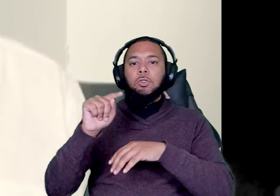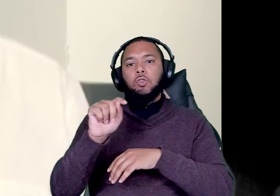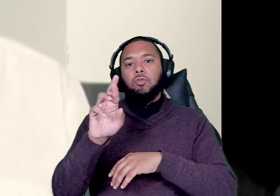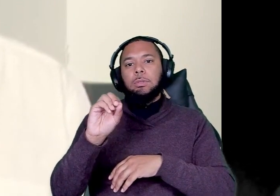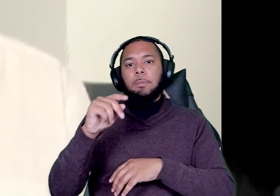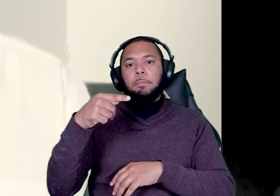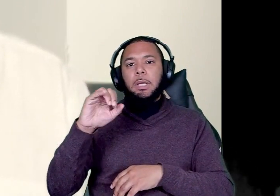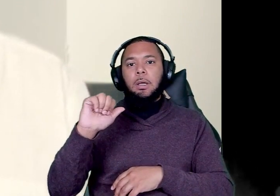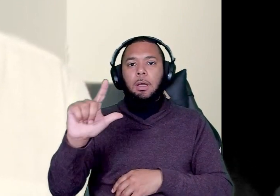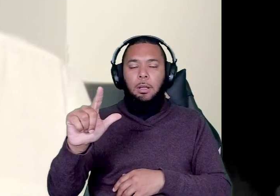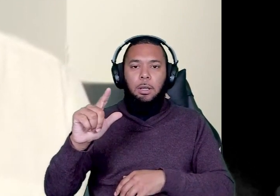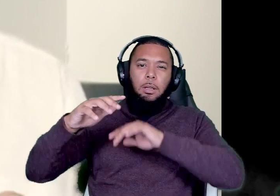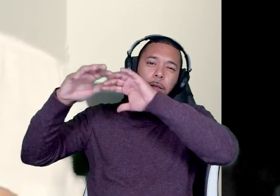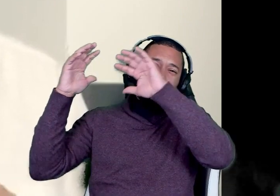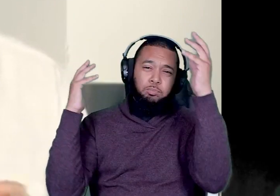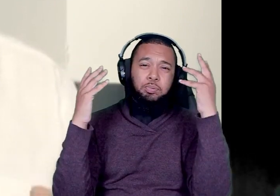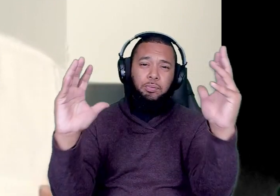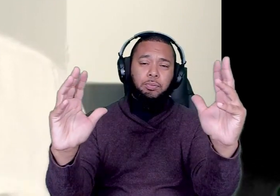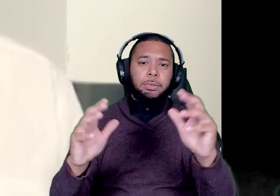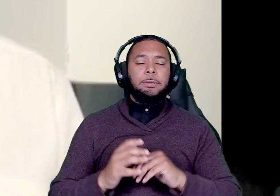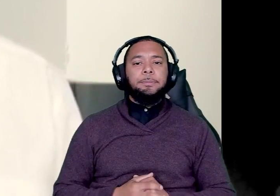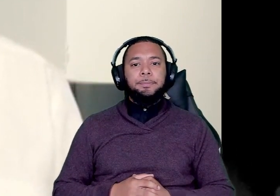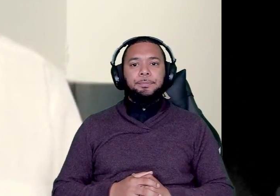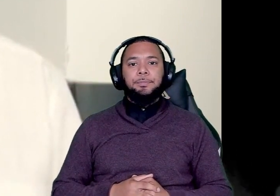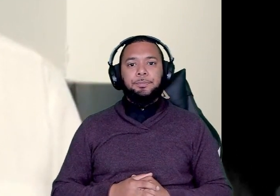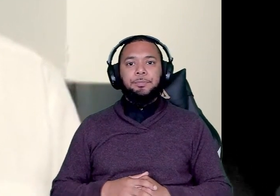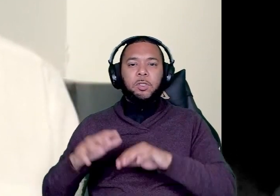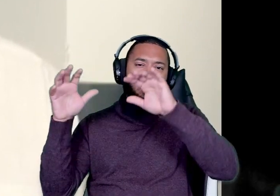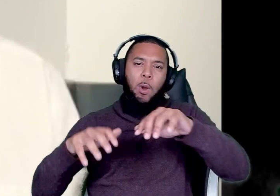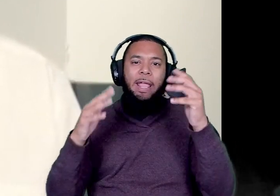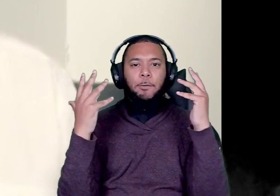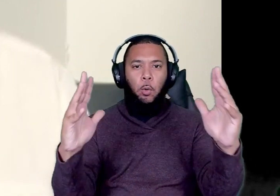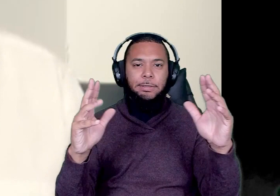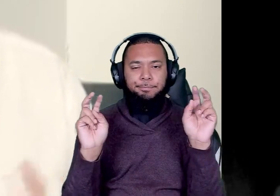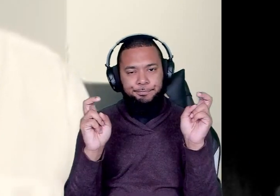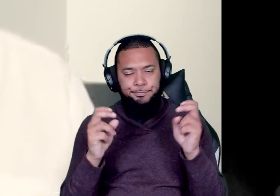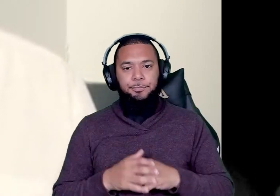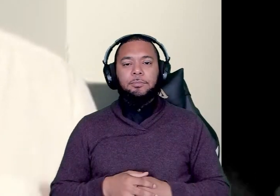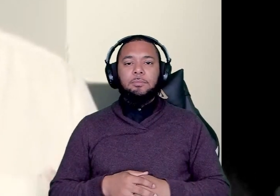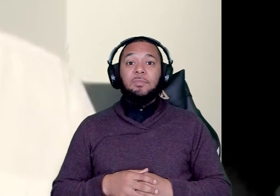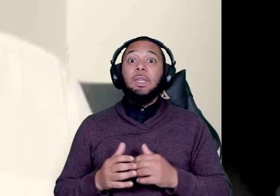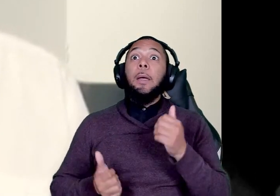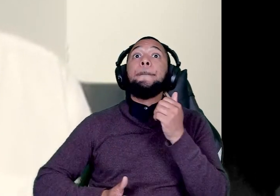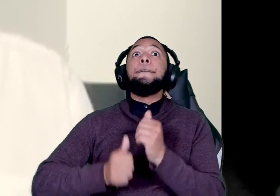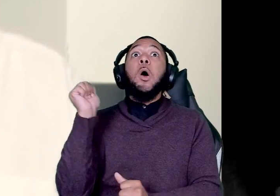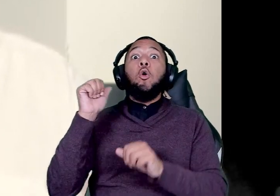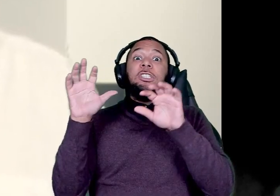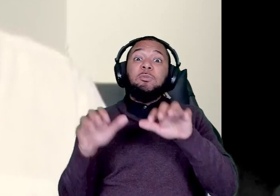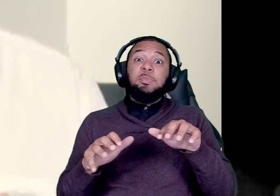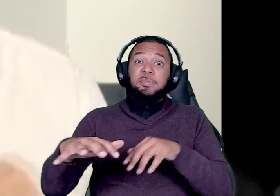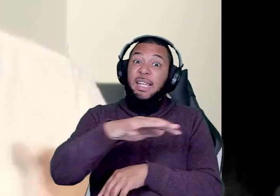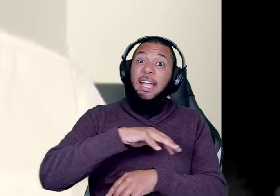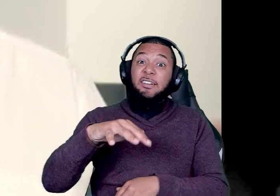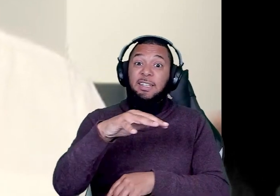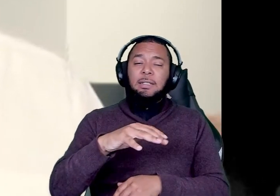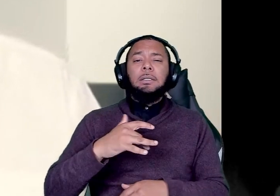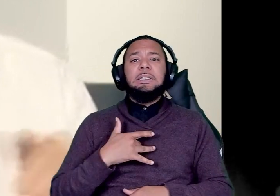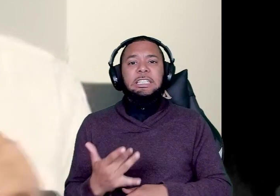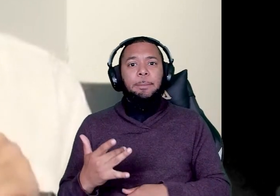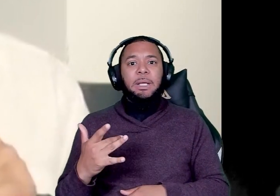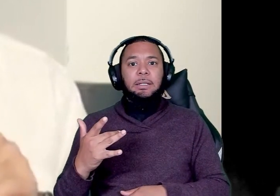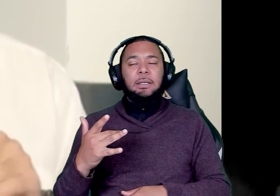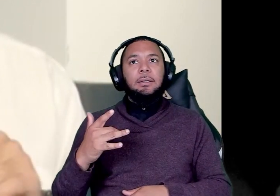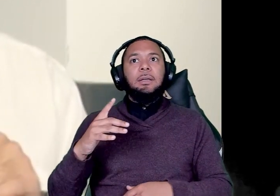the highest annual precipitation of any of our biomes in this tropical rainforest. Typically, tropical rainforests lie right at the